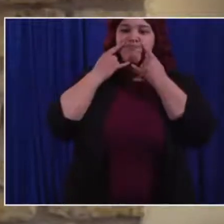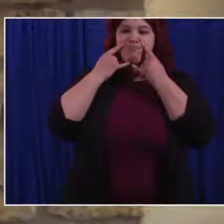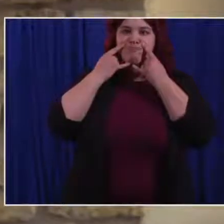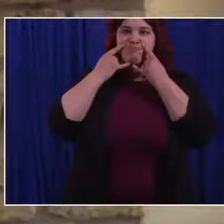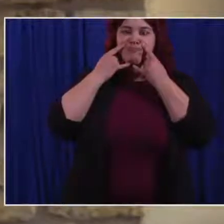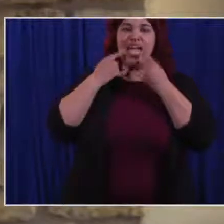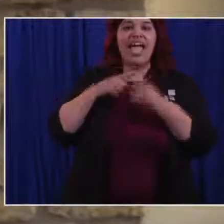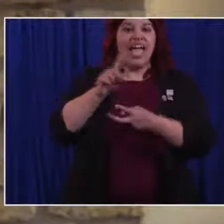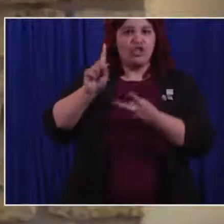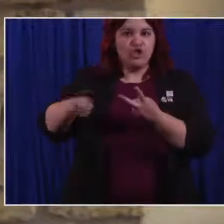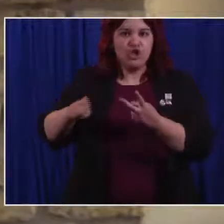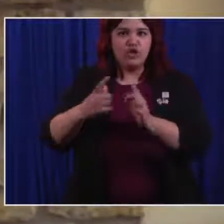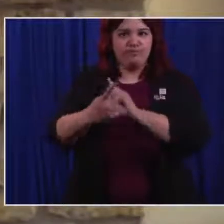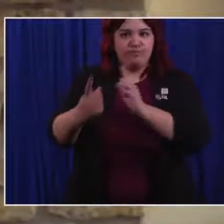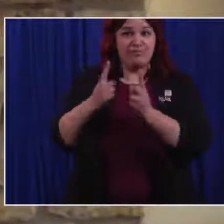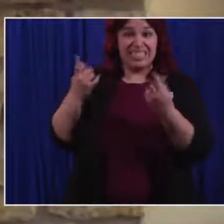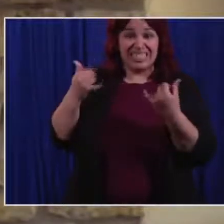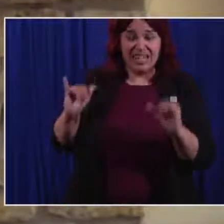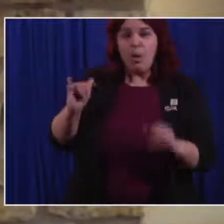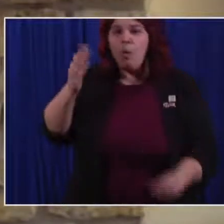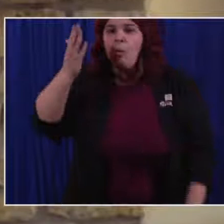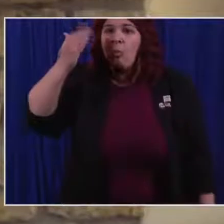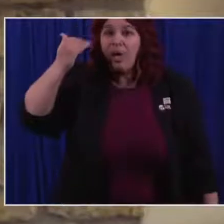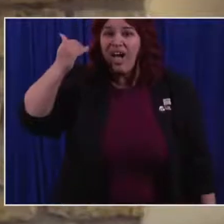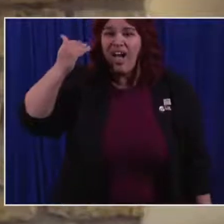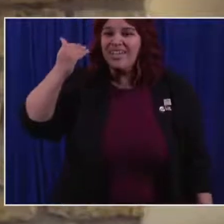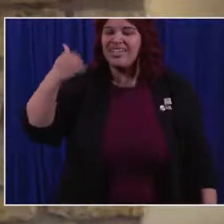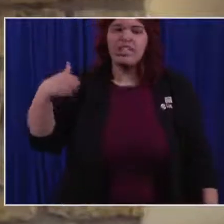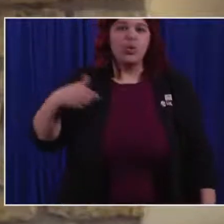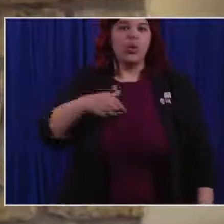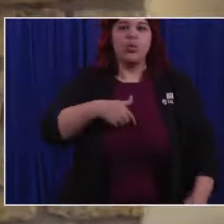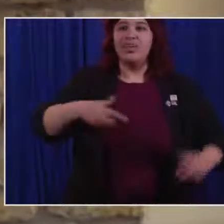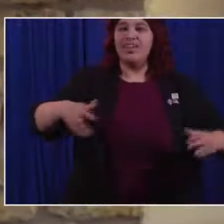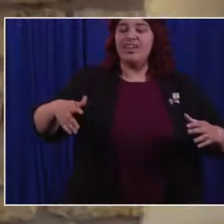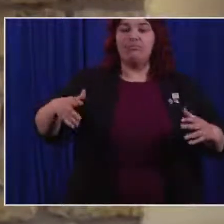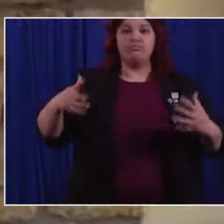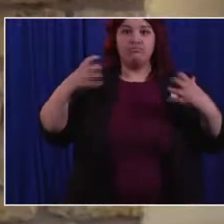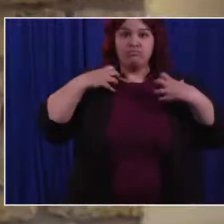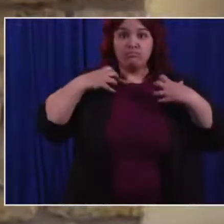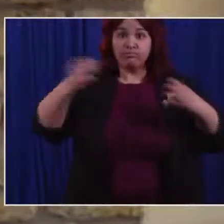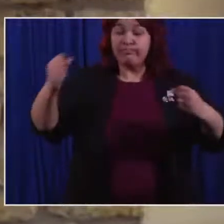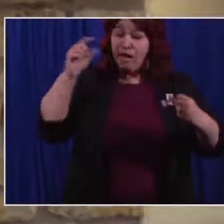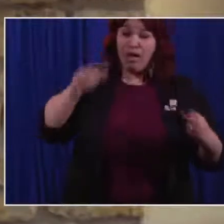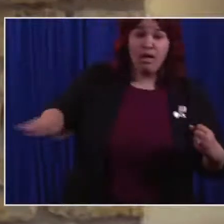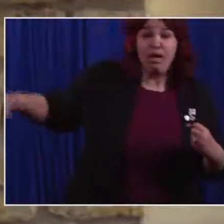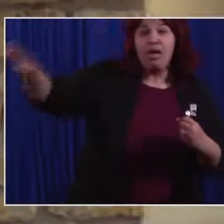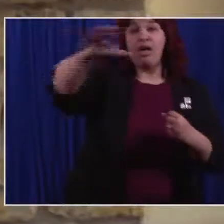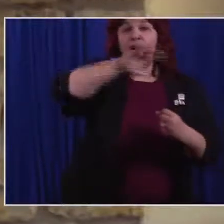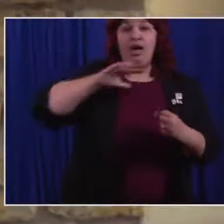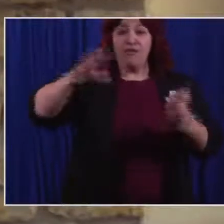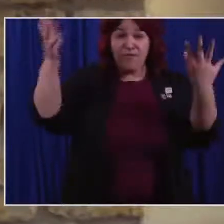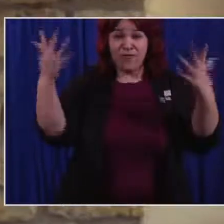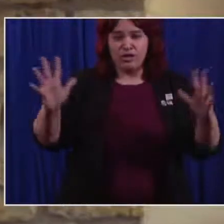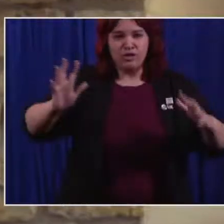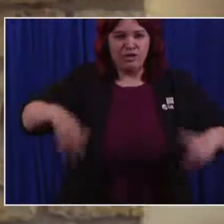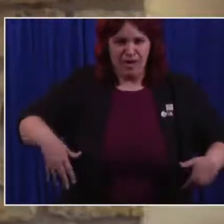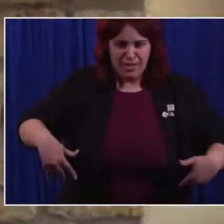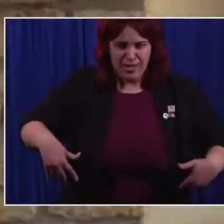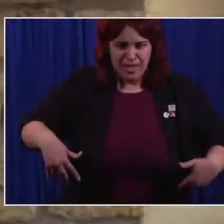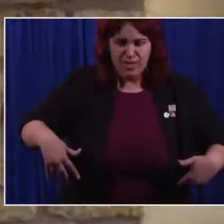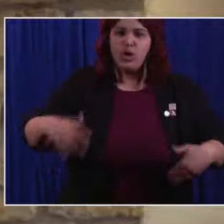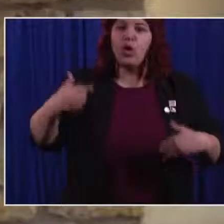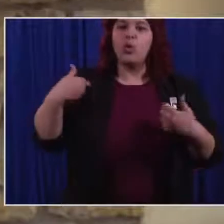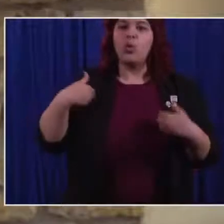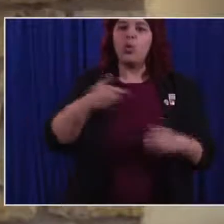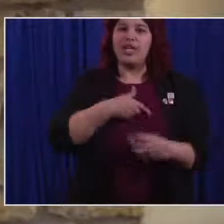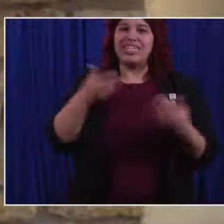are unvaccinated, including a lot of high risk individuals. In fact, nationally, less than 10%